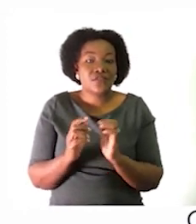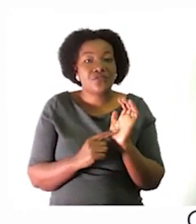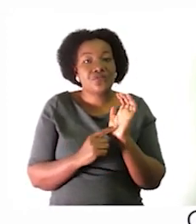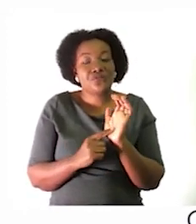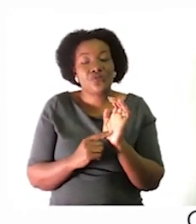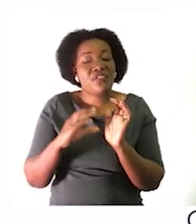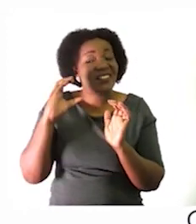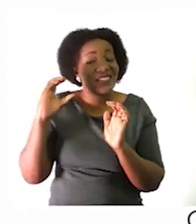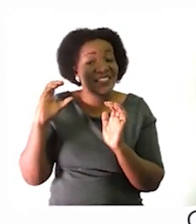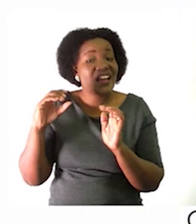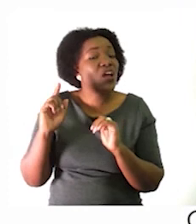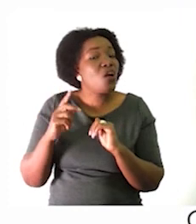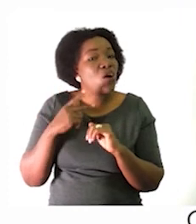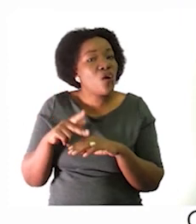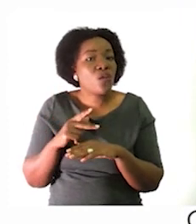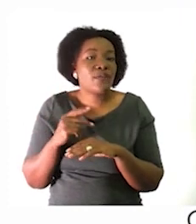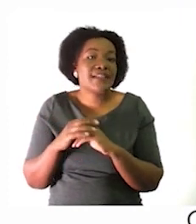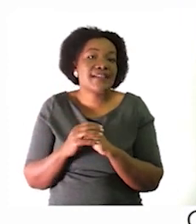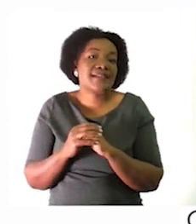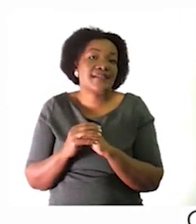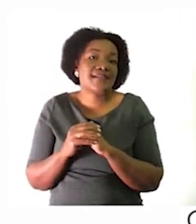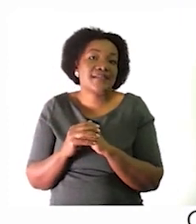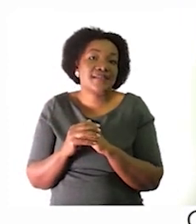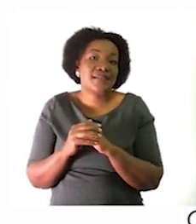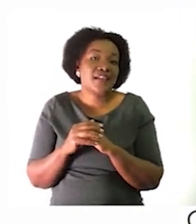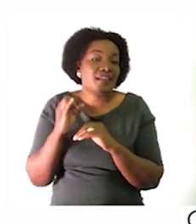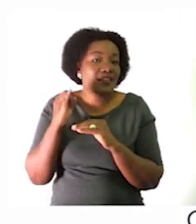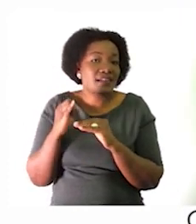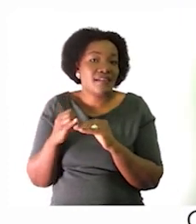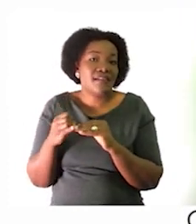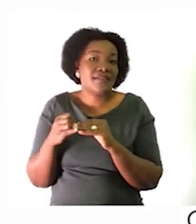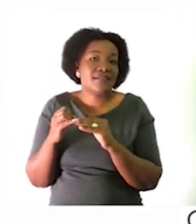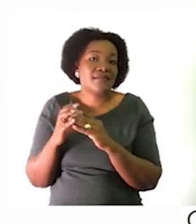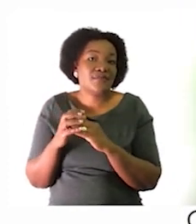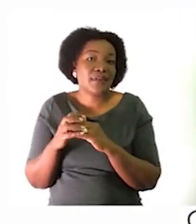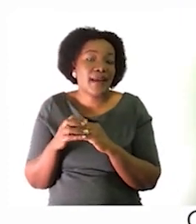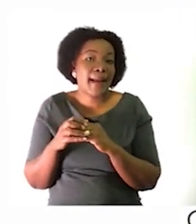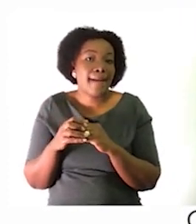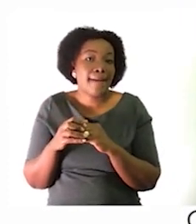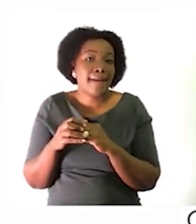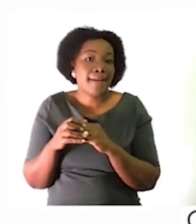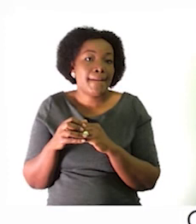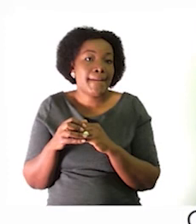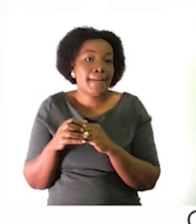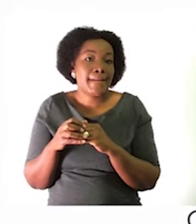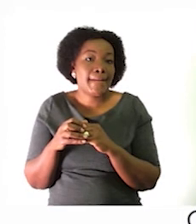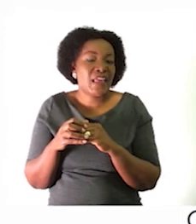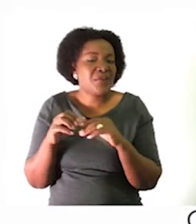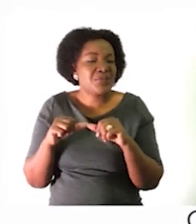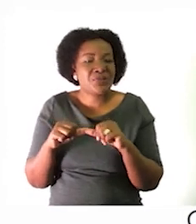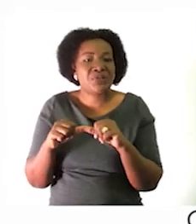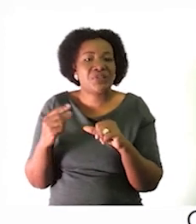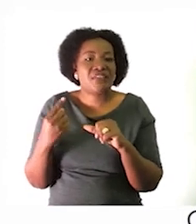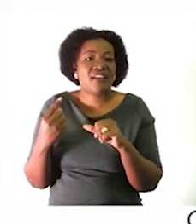with a cents symbol at the end of the number. Okay, I would like for you to do the rest.